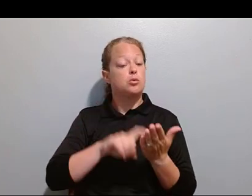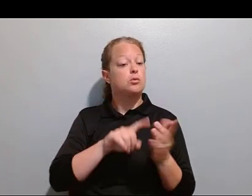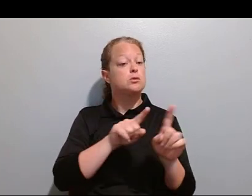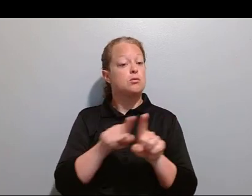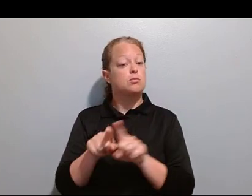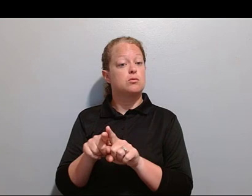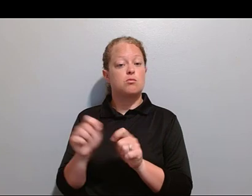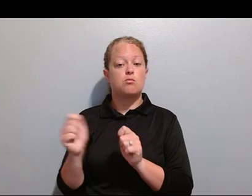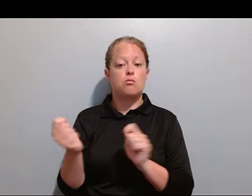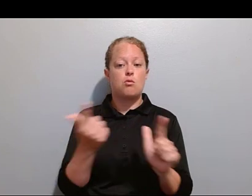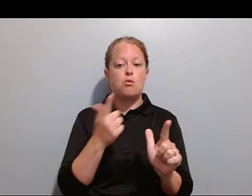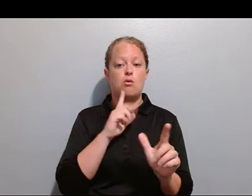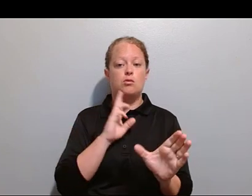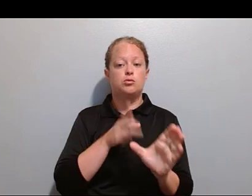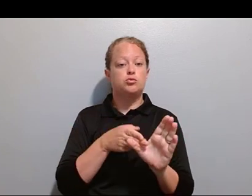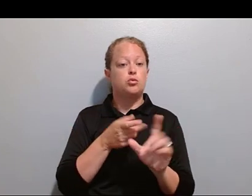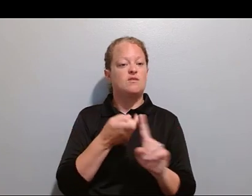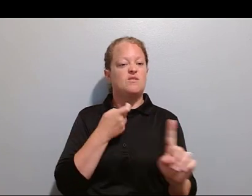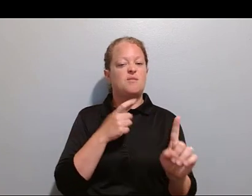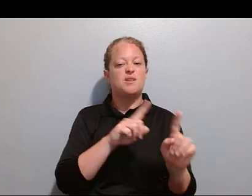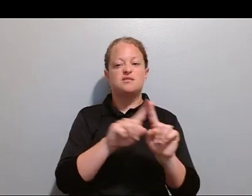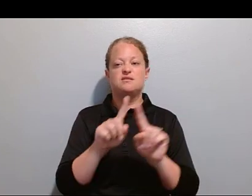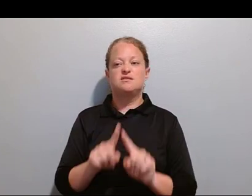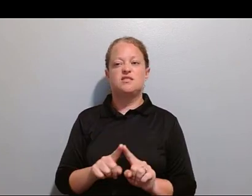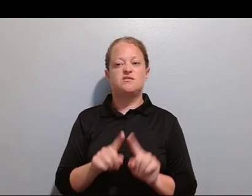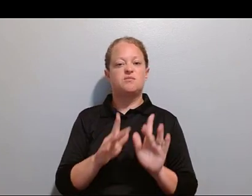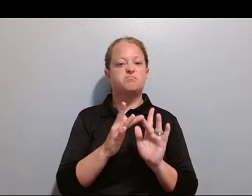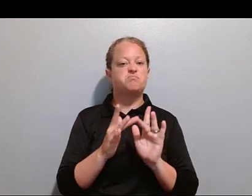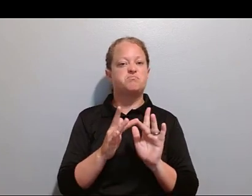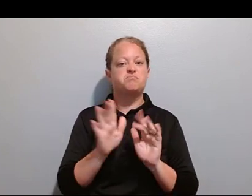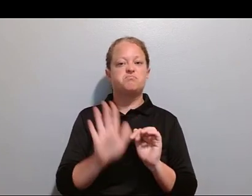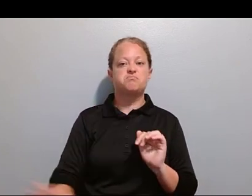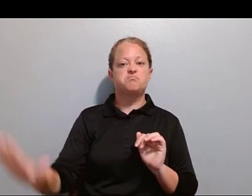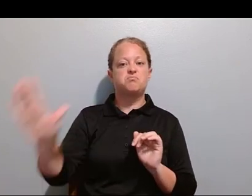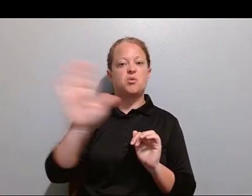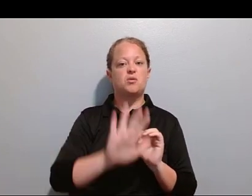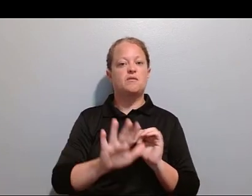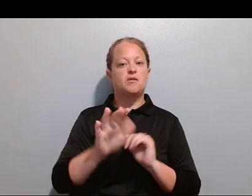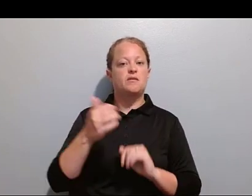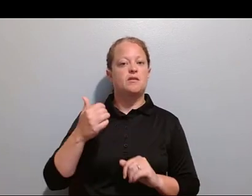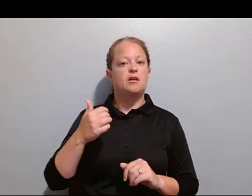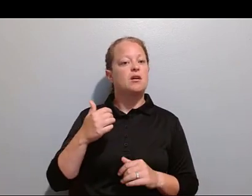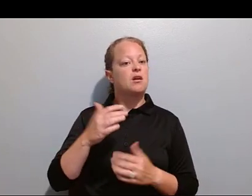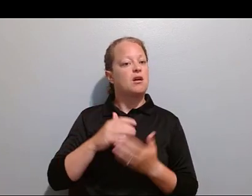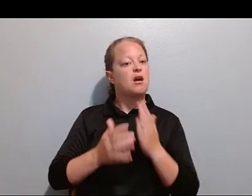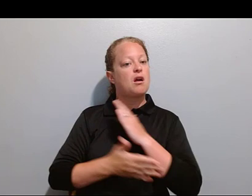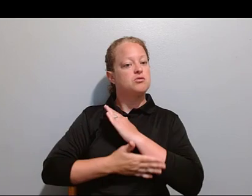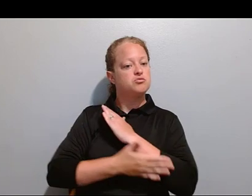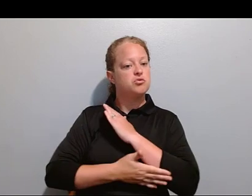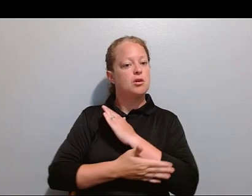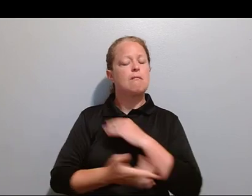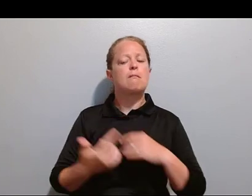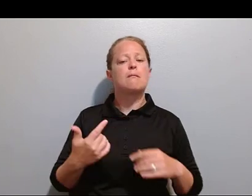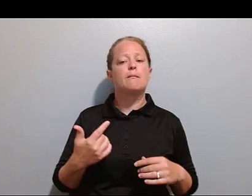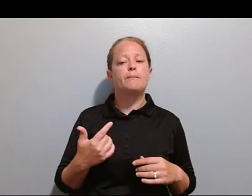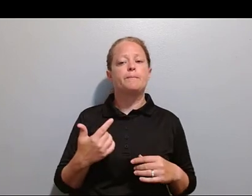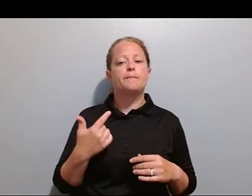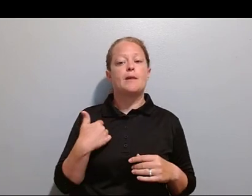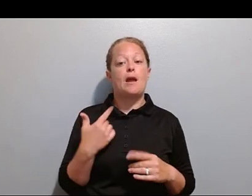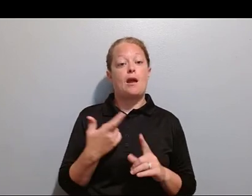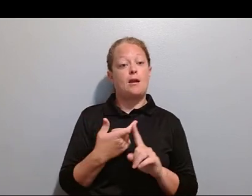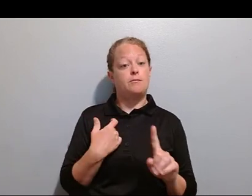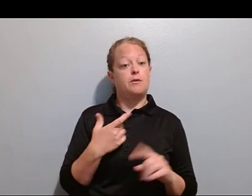today from several sites in the country. I recognize with gratitude that I join you from the territory, the